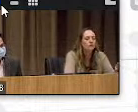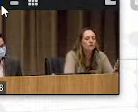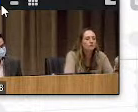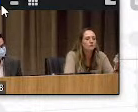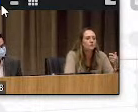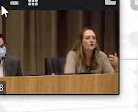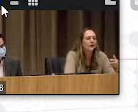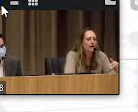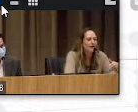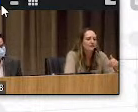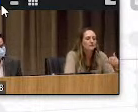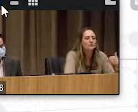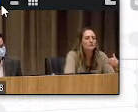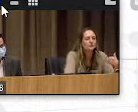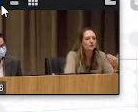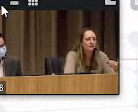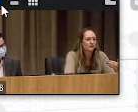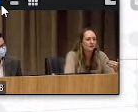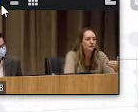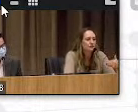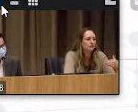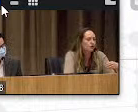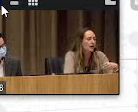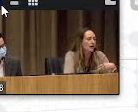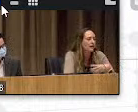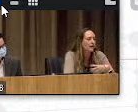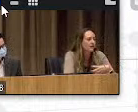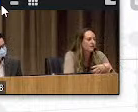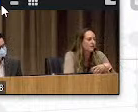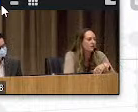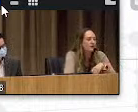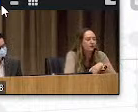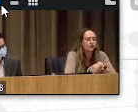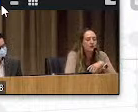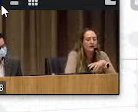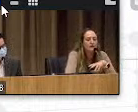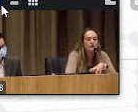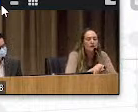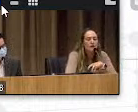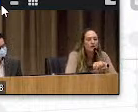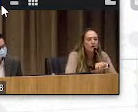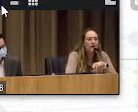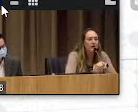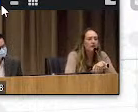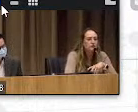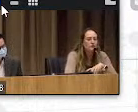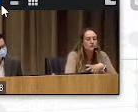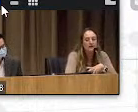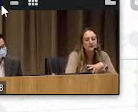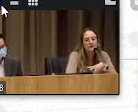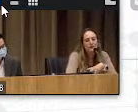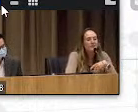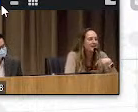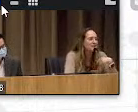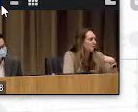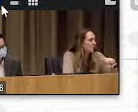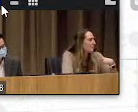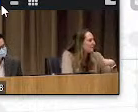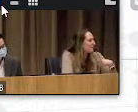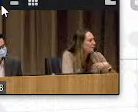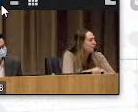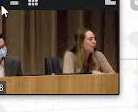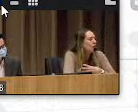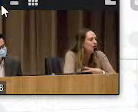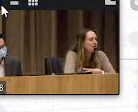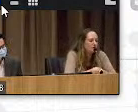So we had to talk to their hospitals, what they had seen internationally of data, to take a look at what we